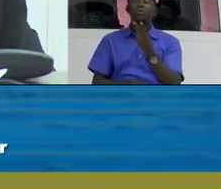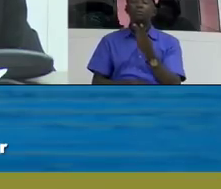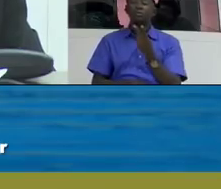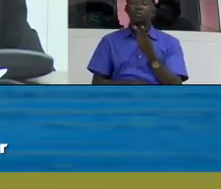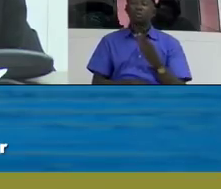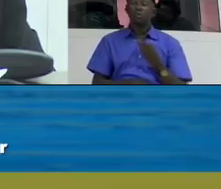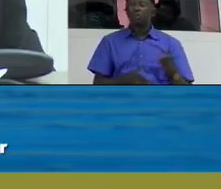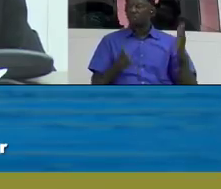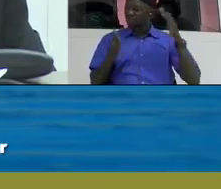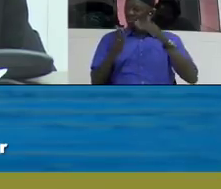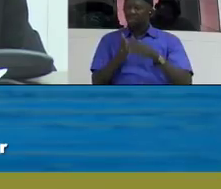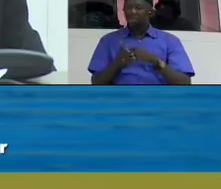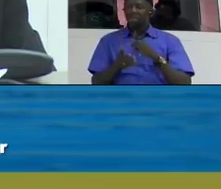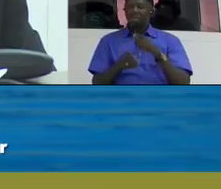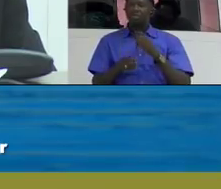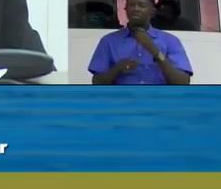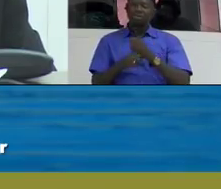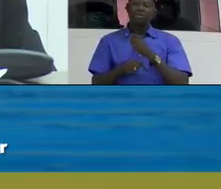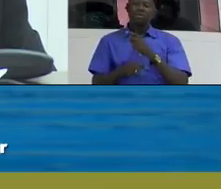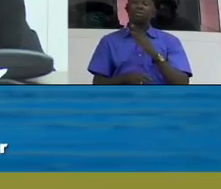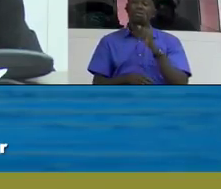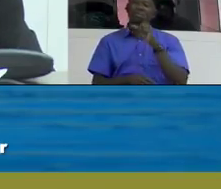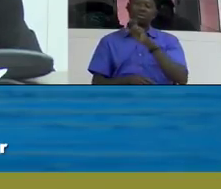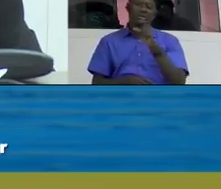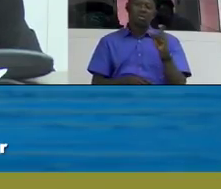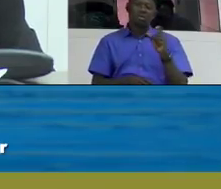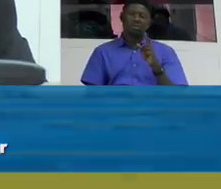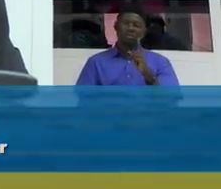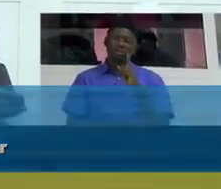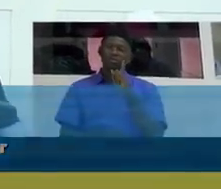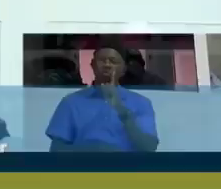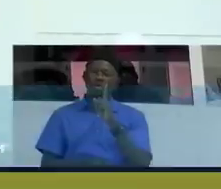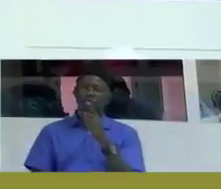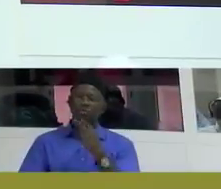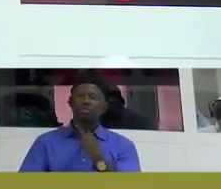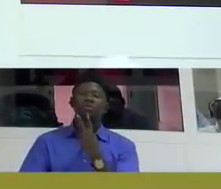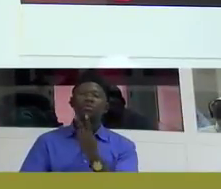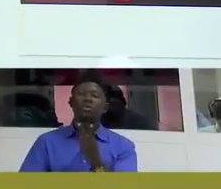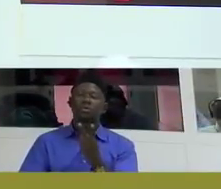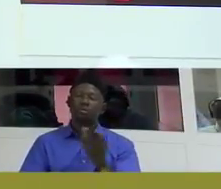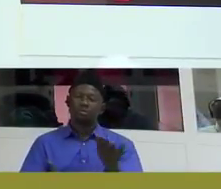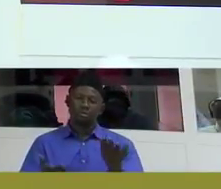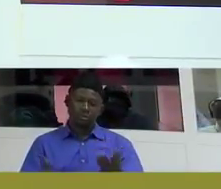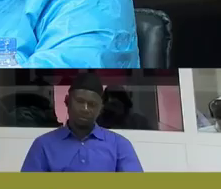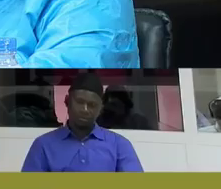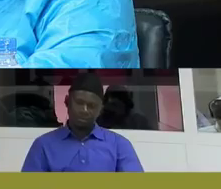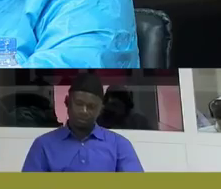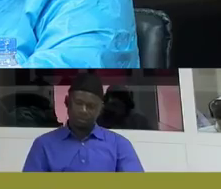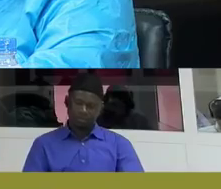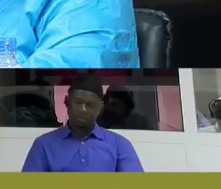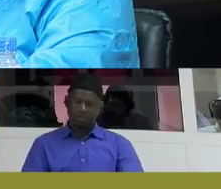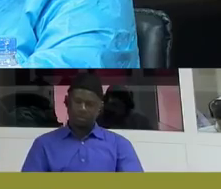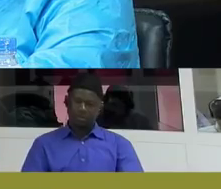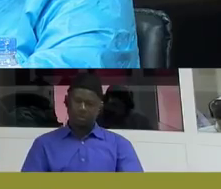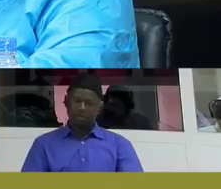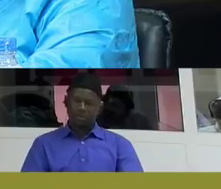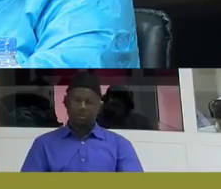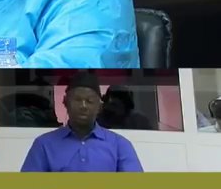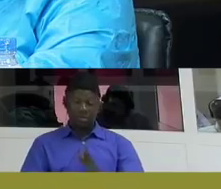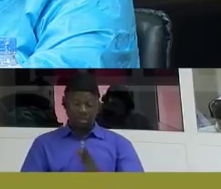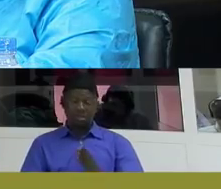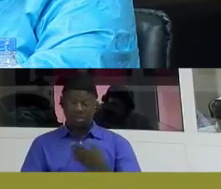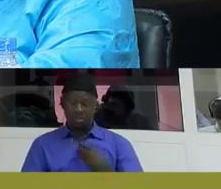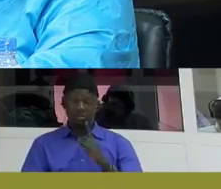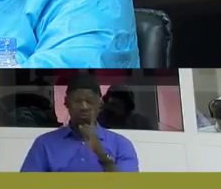name, Kang Killing. So it is one minority you thought you